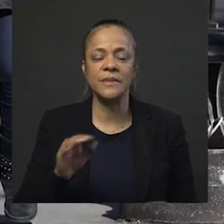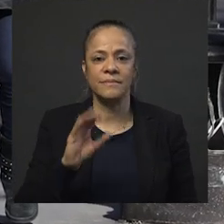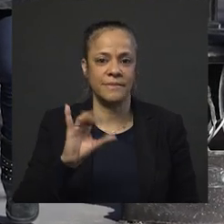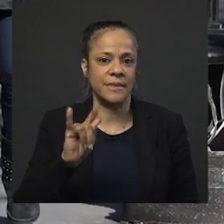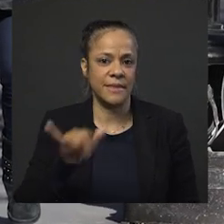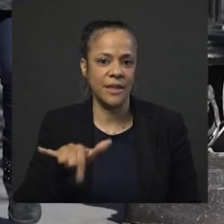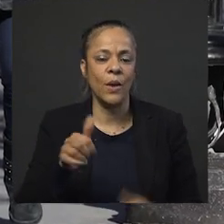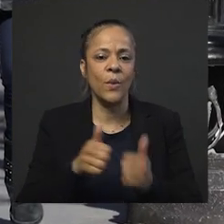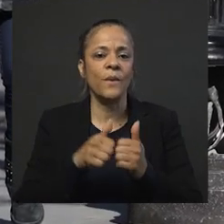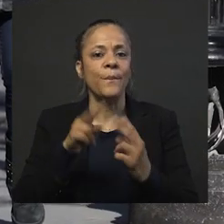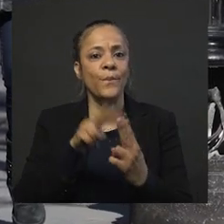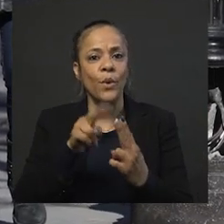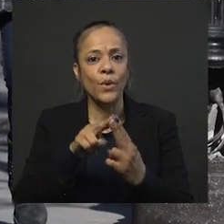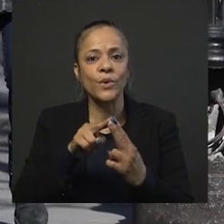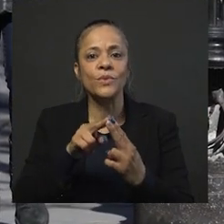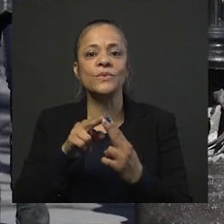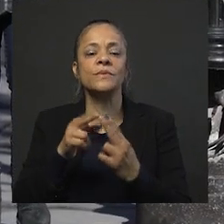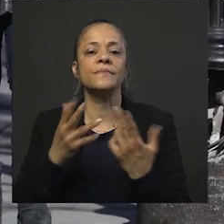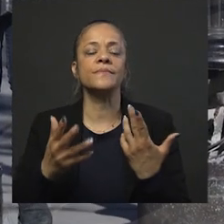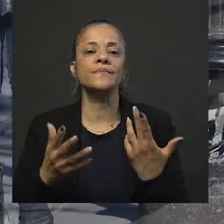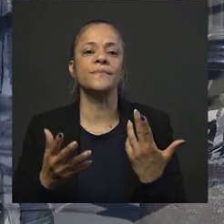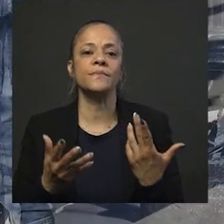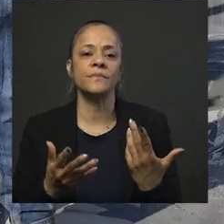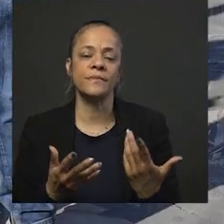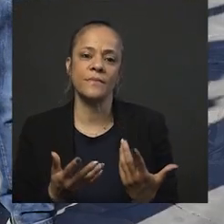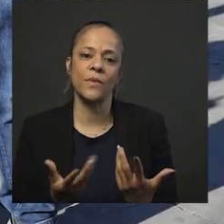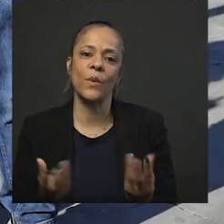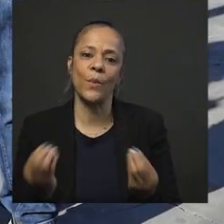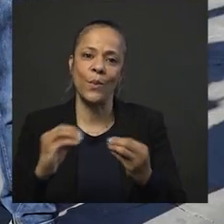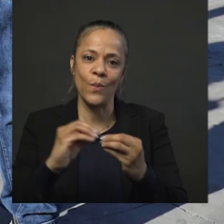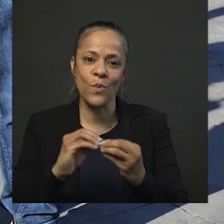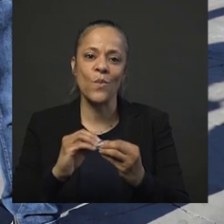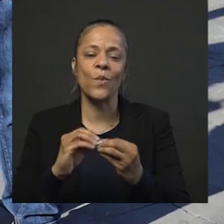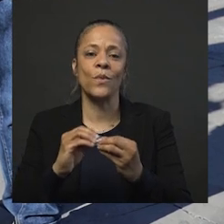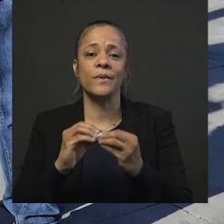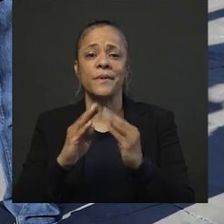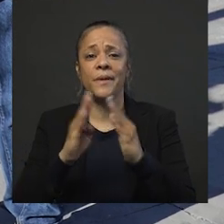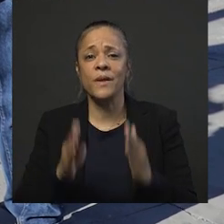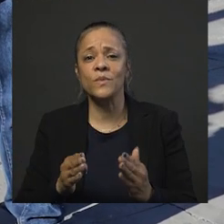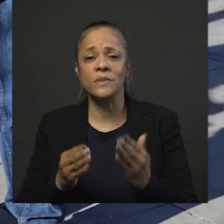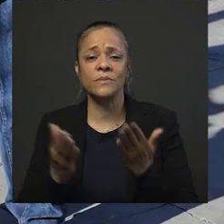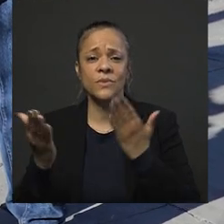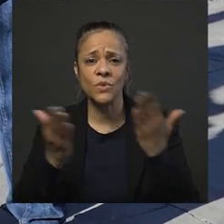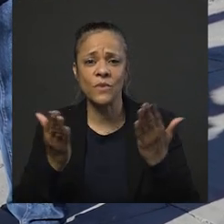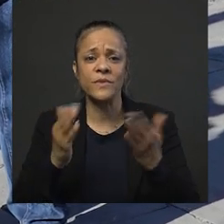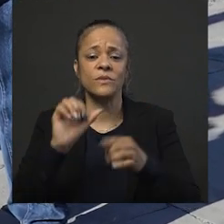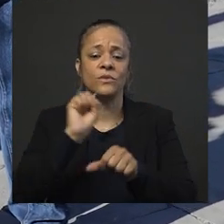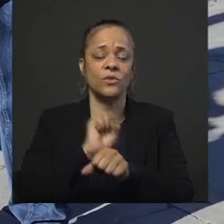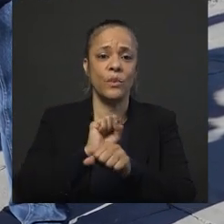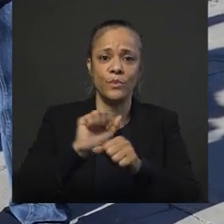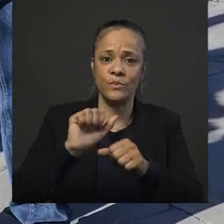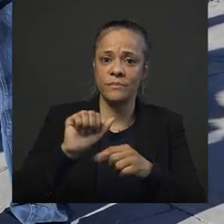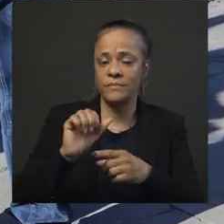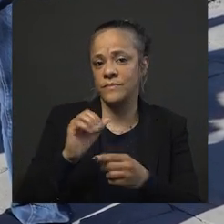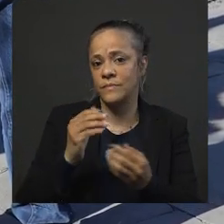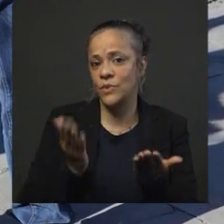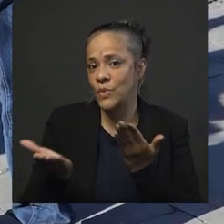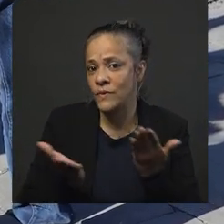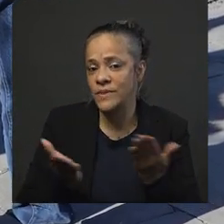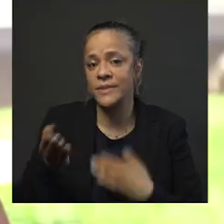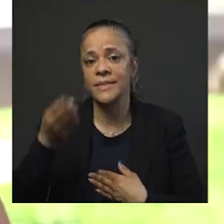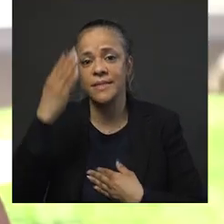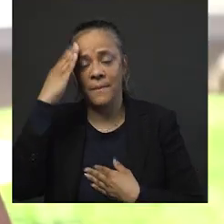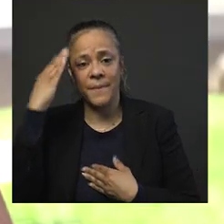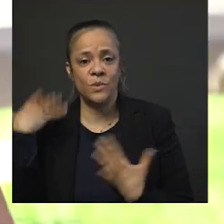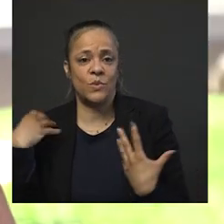that have been trained across the city with other partners to get into, you know, additional housing services or